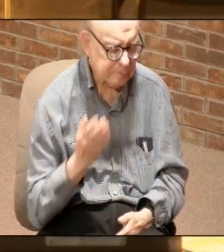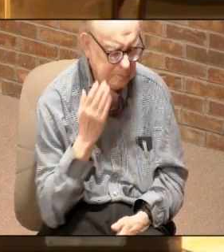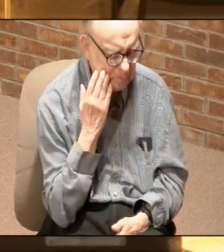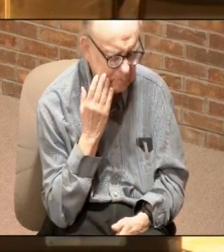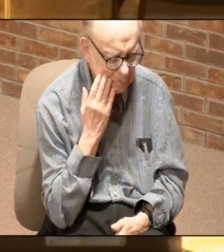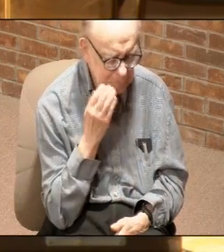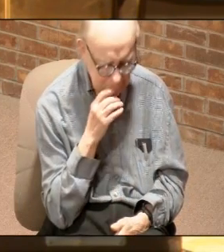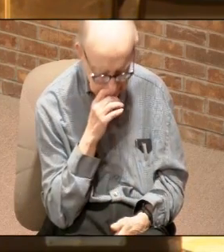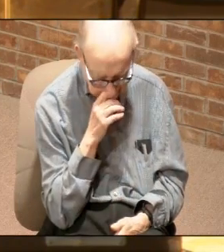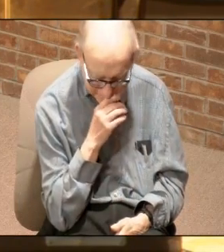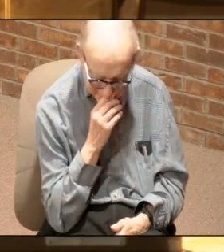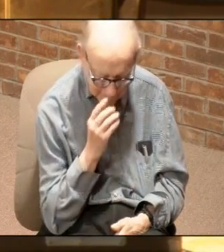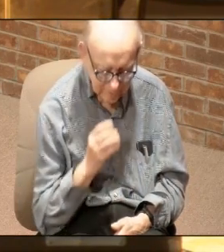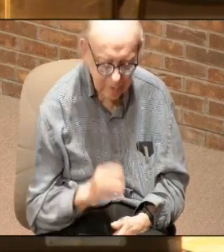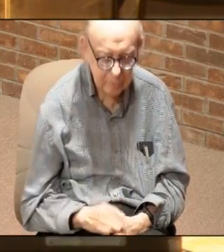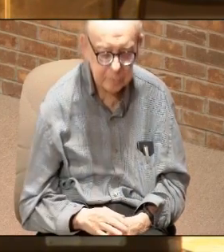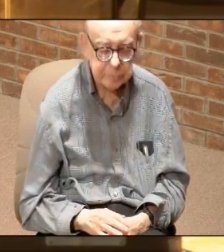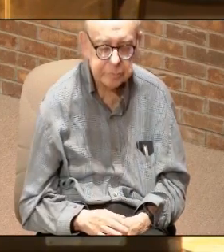know?